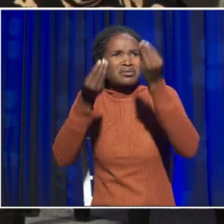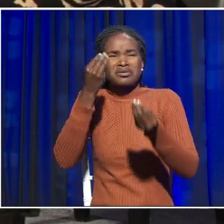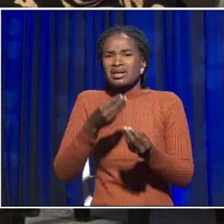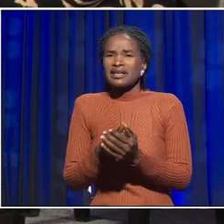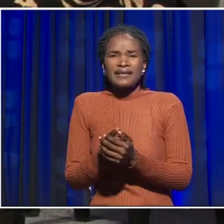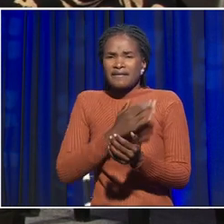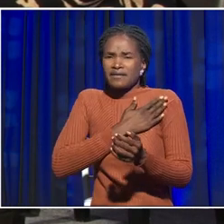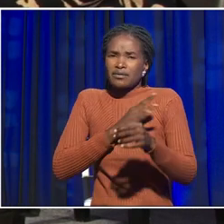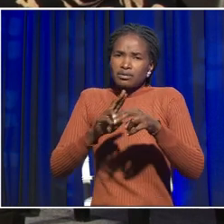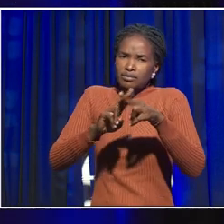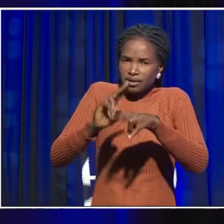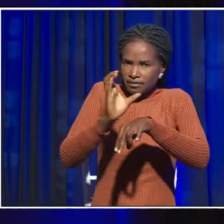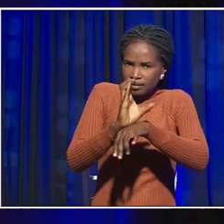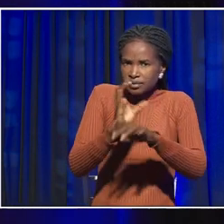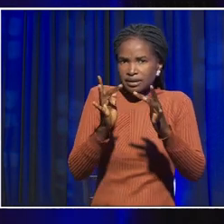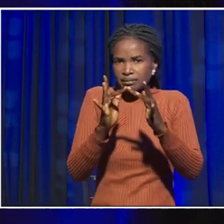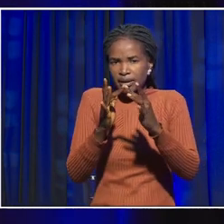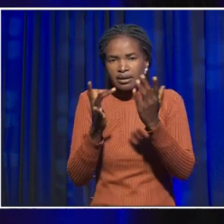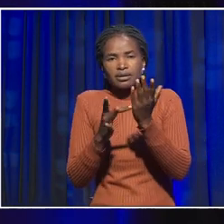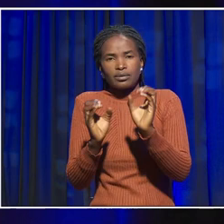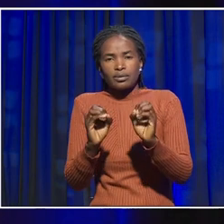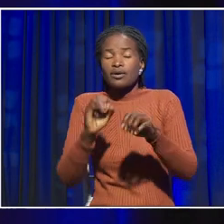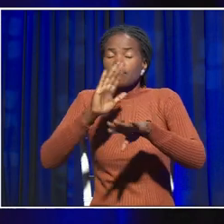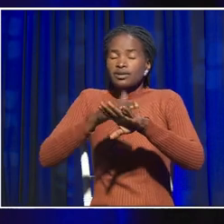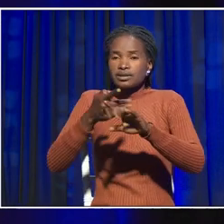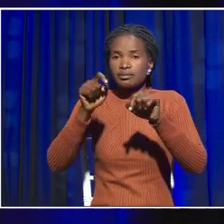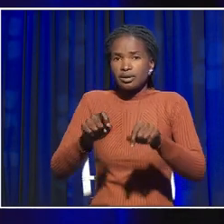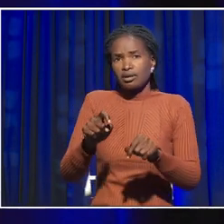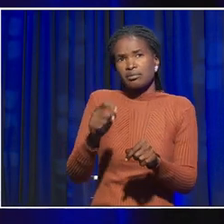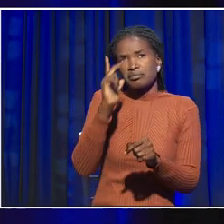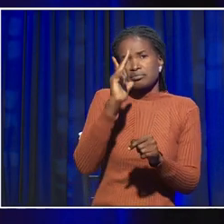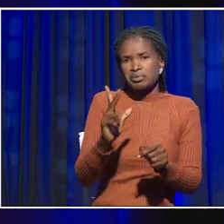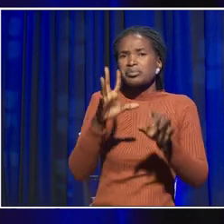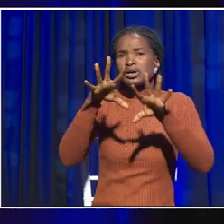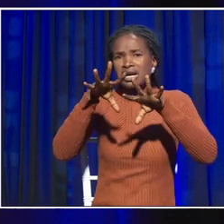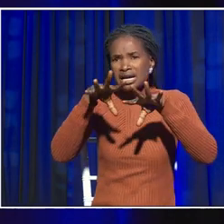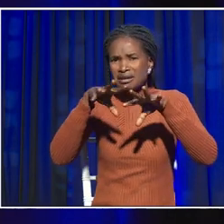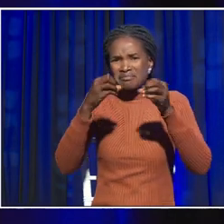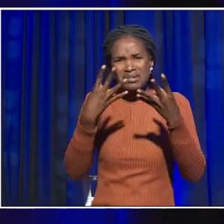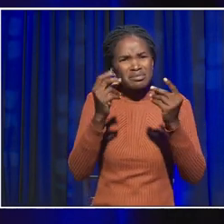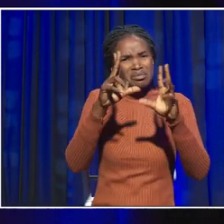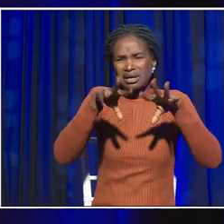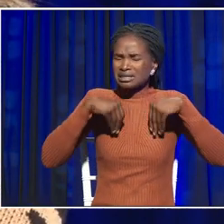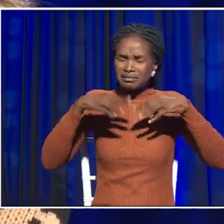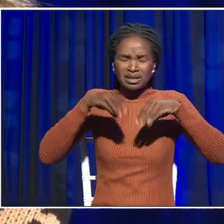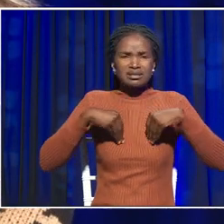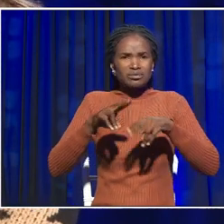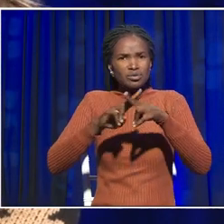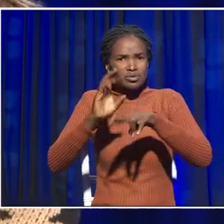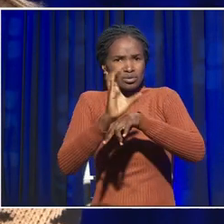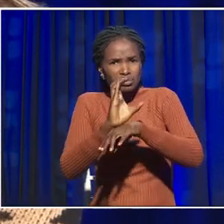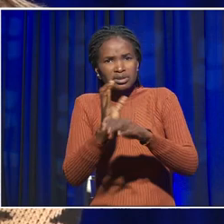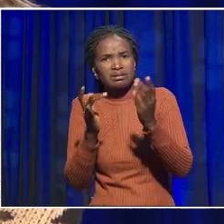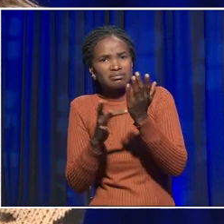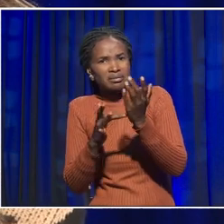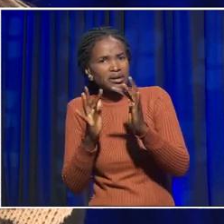discussion now is of good examples when people embraced it and not so much. It's not, exactly. To your point,